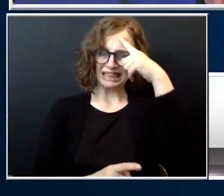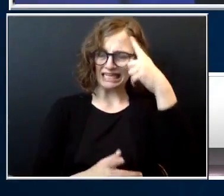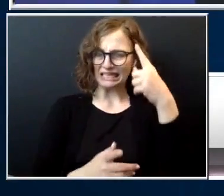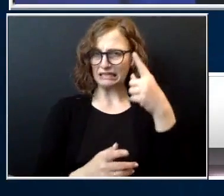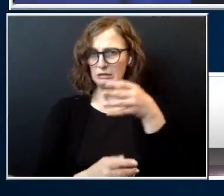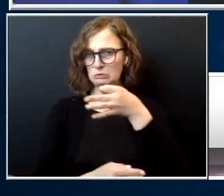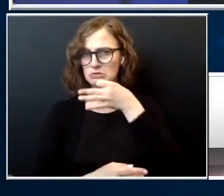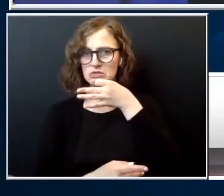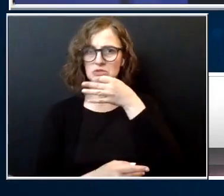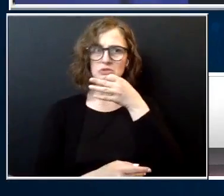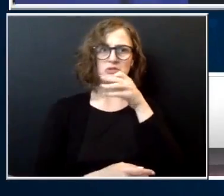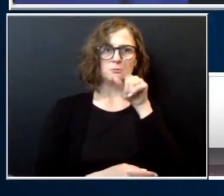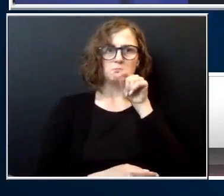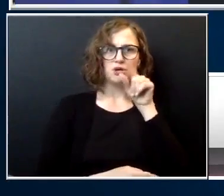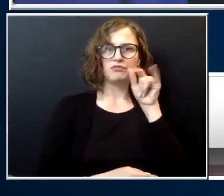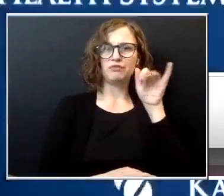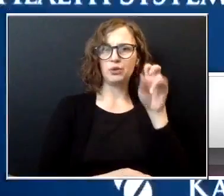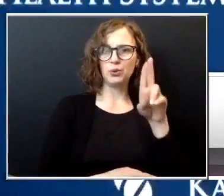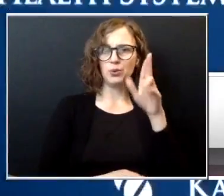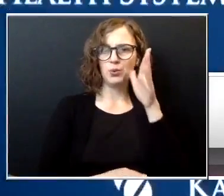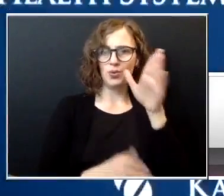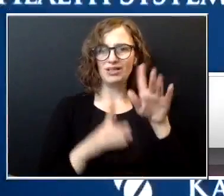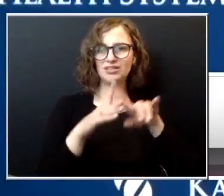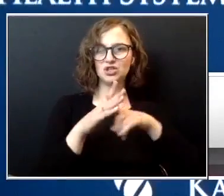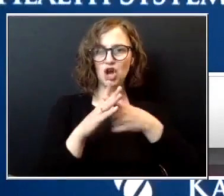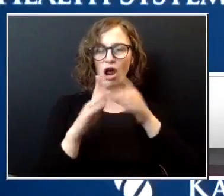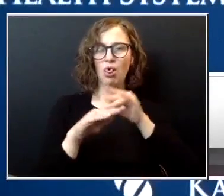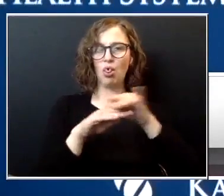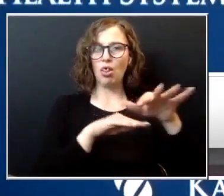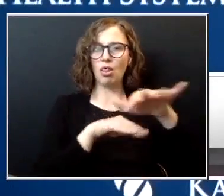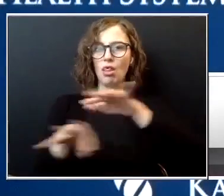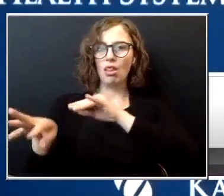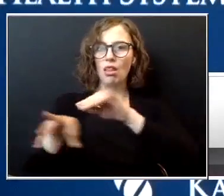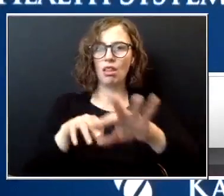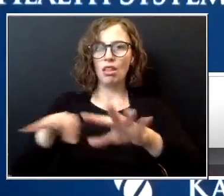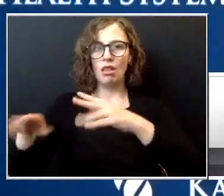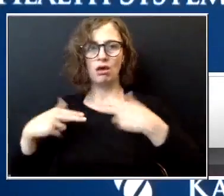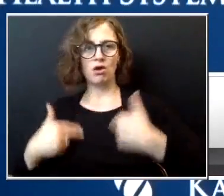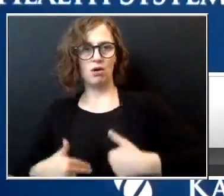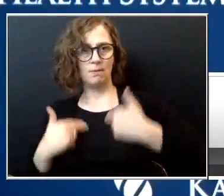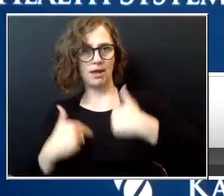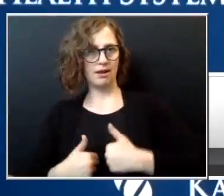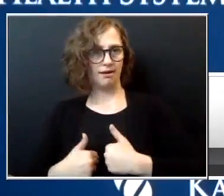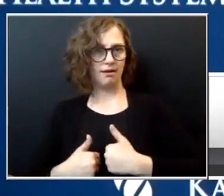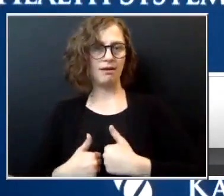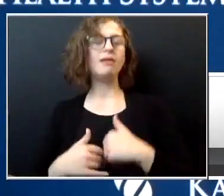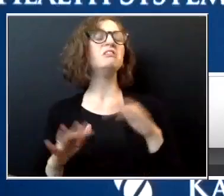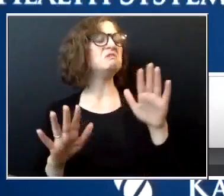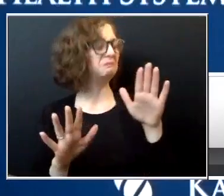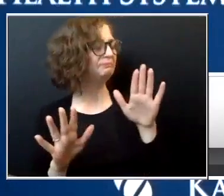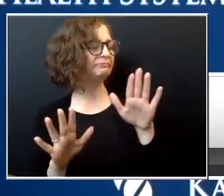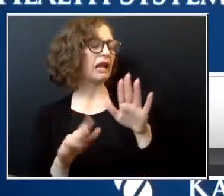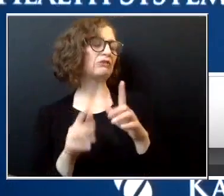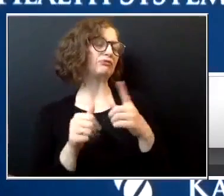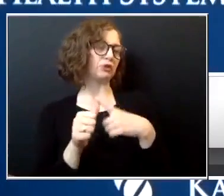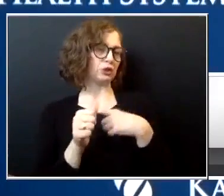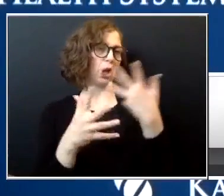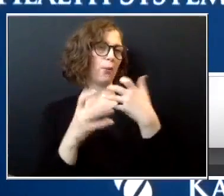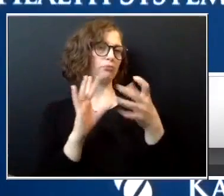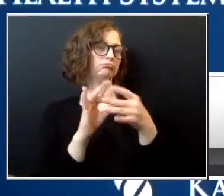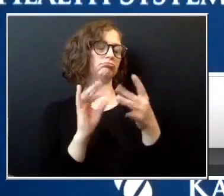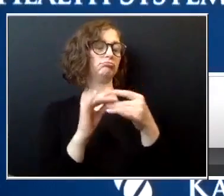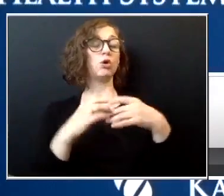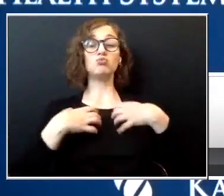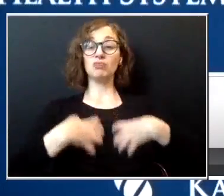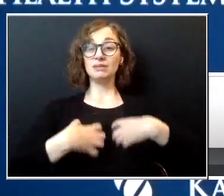does that all work? Yeah, so we'd just like to say in general, the respiratory viruses overall are continuing to tail off throughout the country,